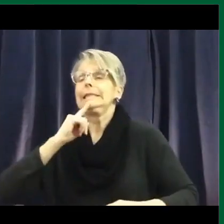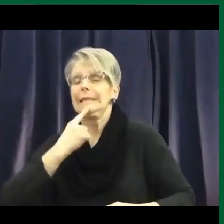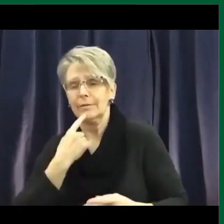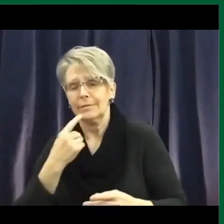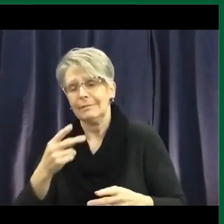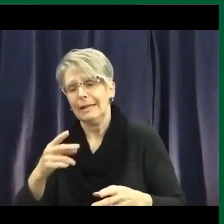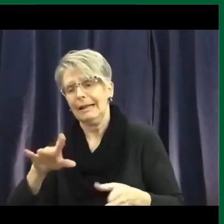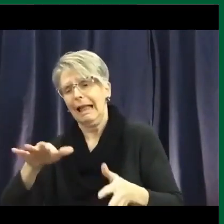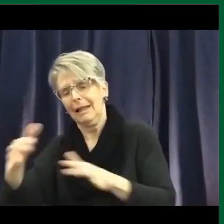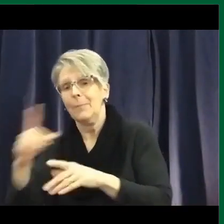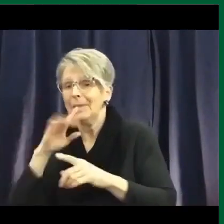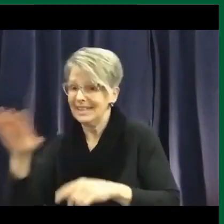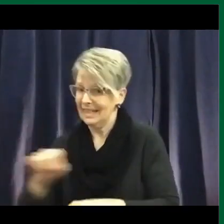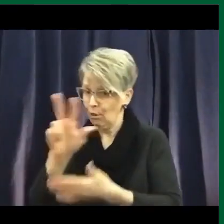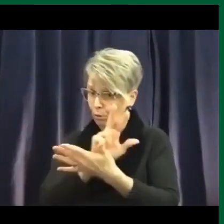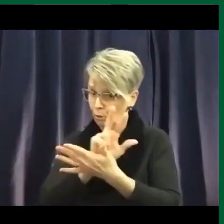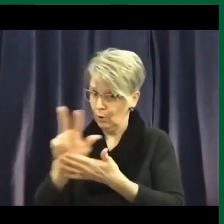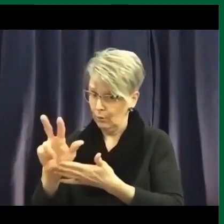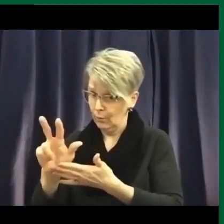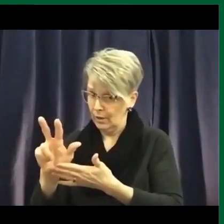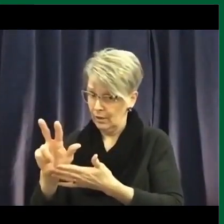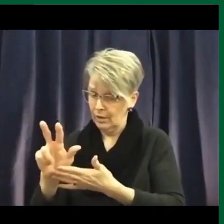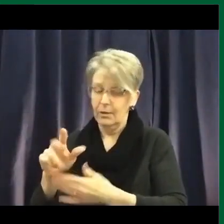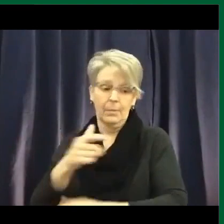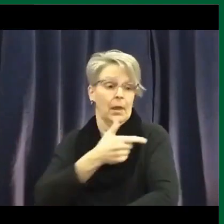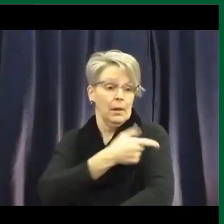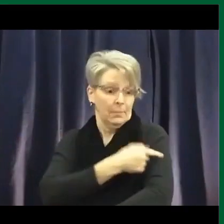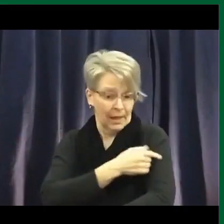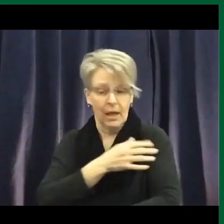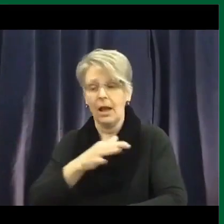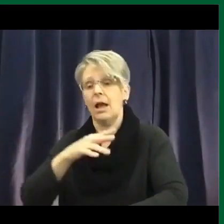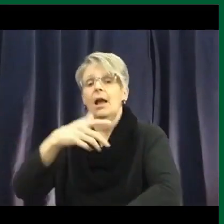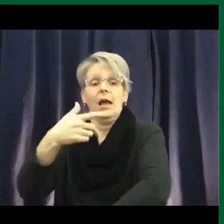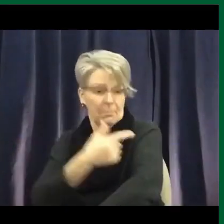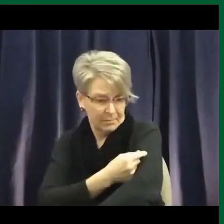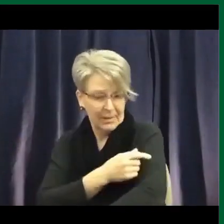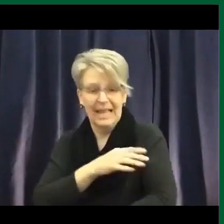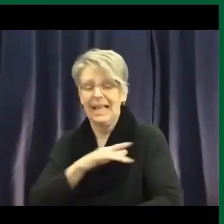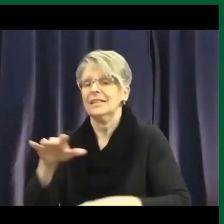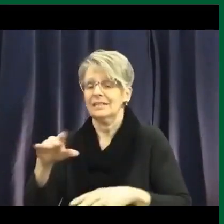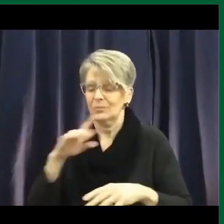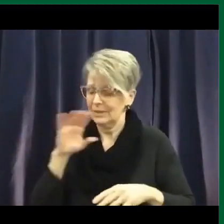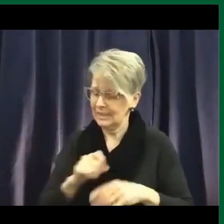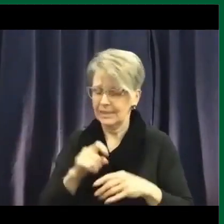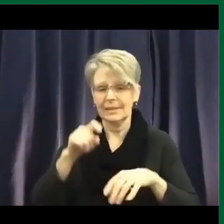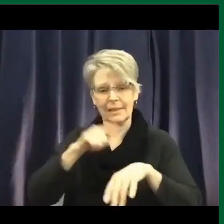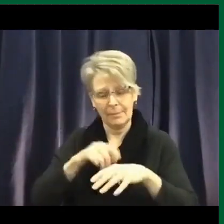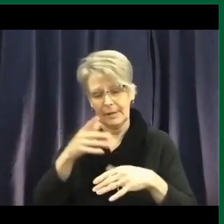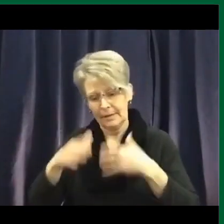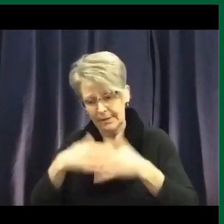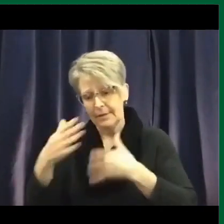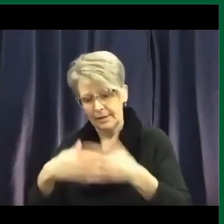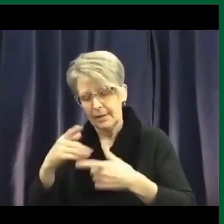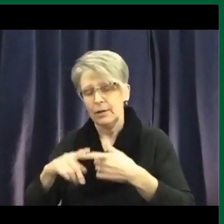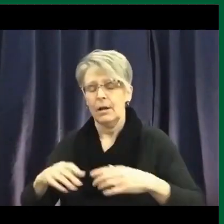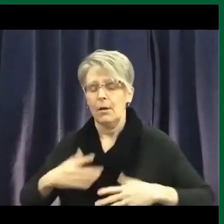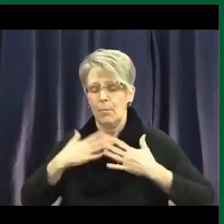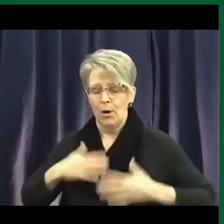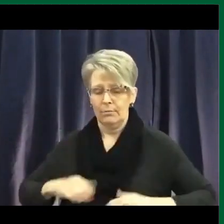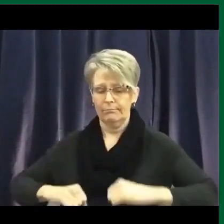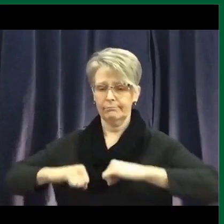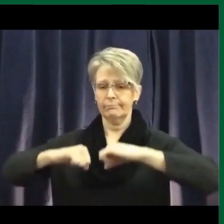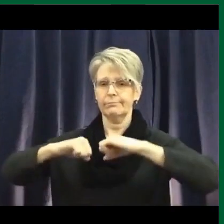up to 3 weeks for protection to mount. So even as our most vulnerable are getting vaccinated, it's important that we understand that it will take up to 3